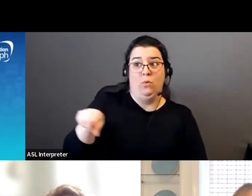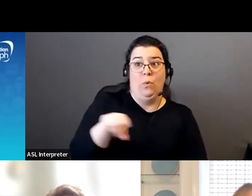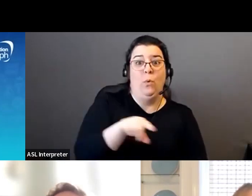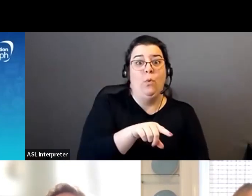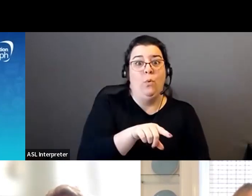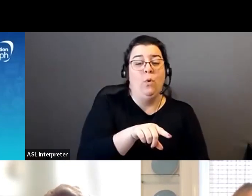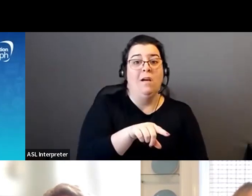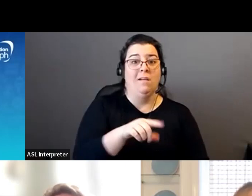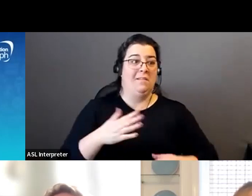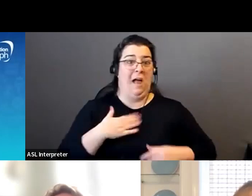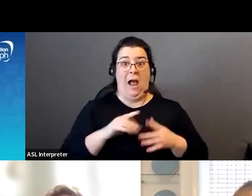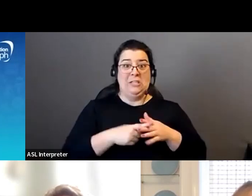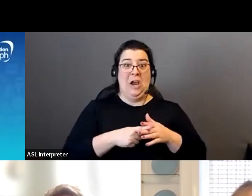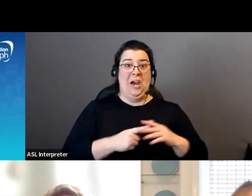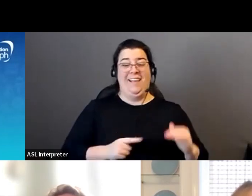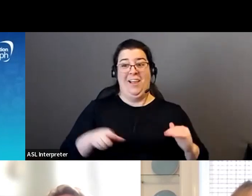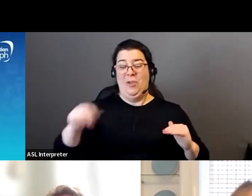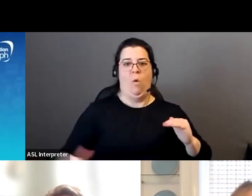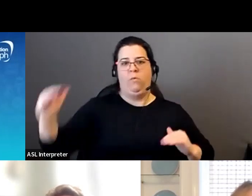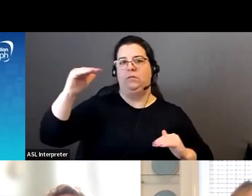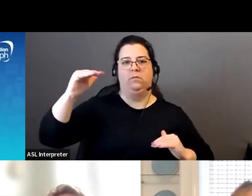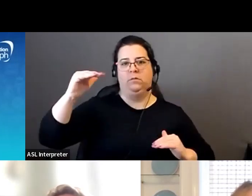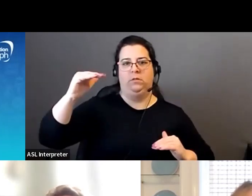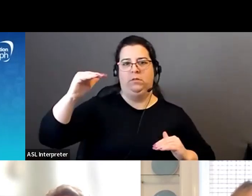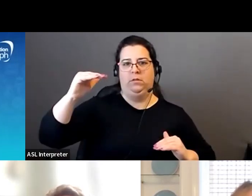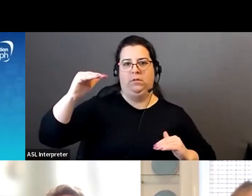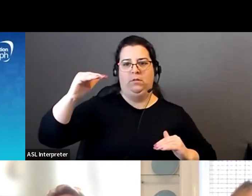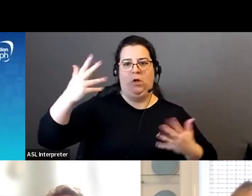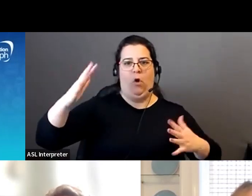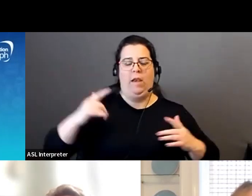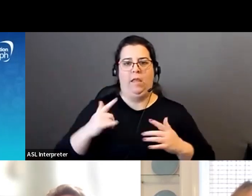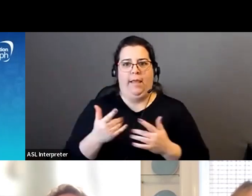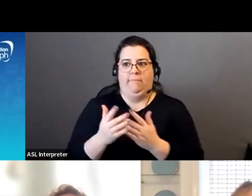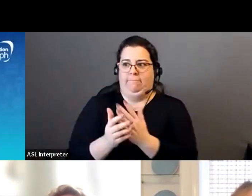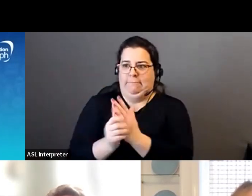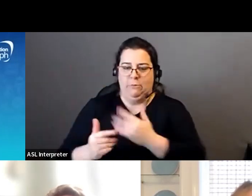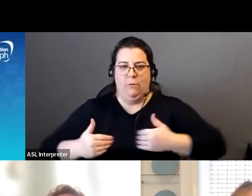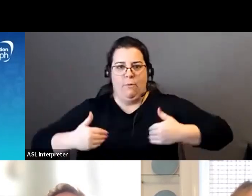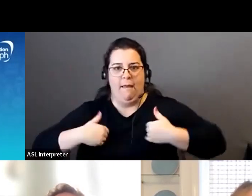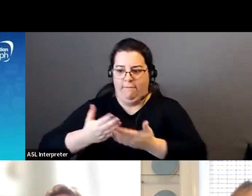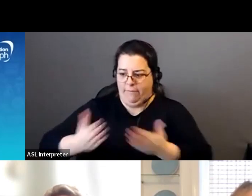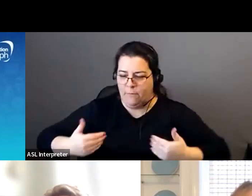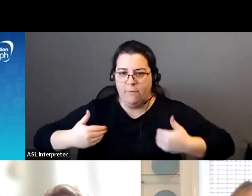me. Like, I'm putting up my hand. I want to help you shortcut the shortcut.